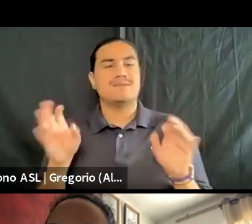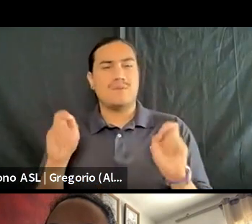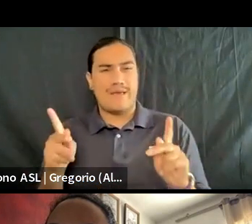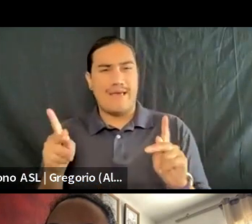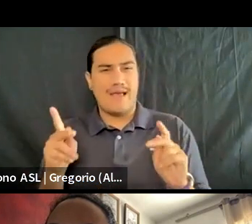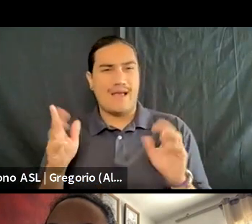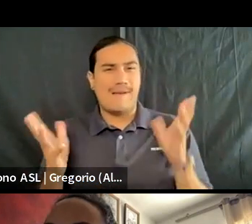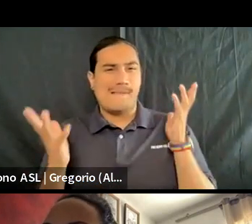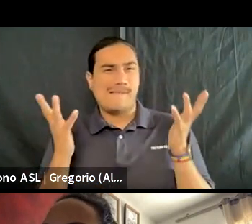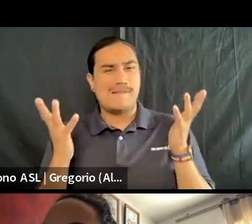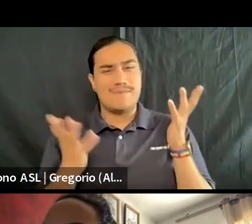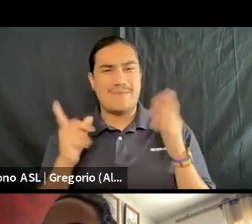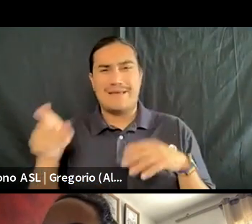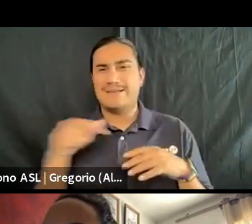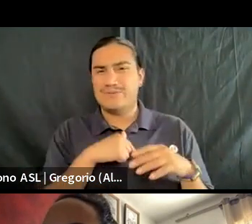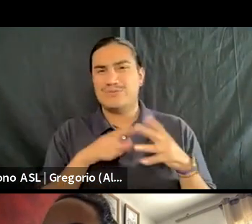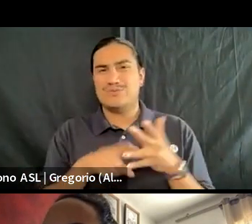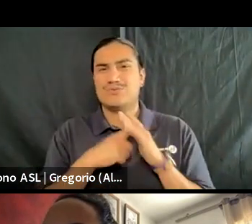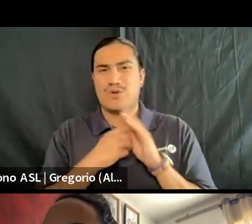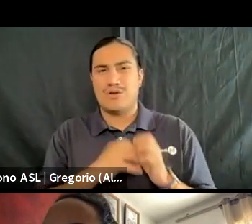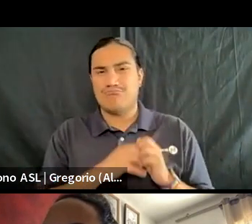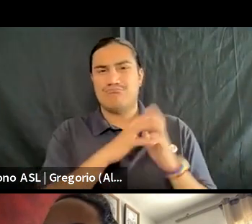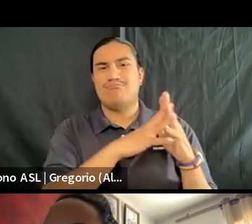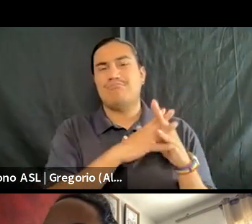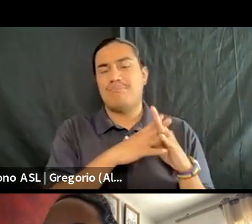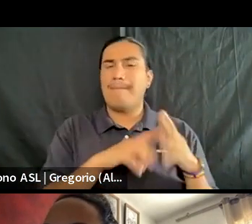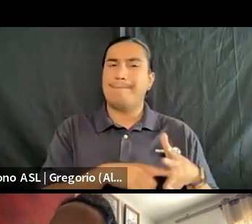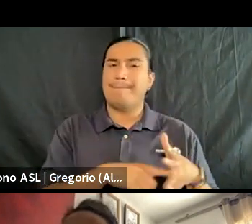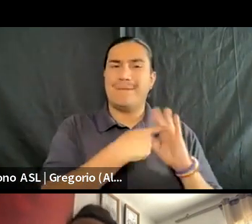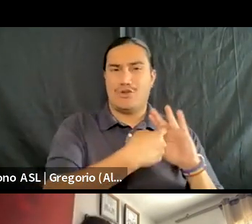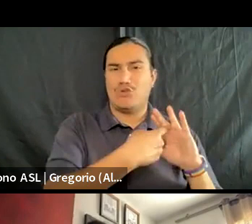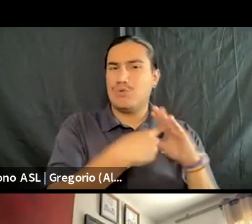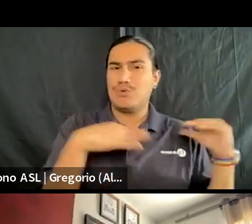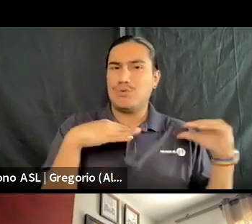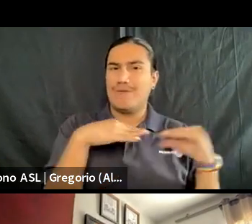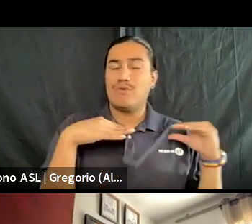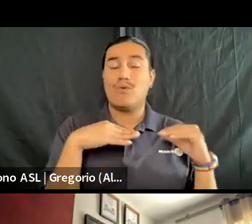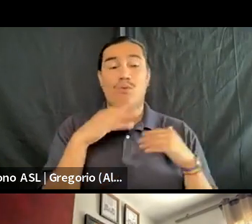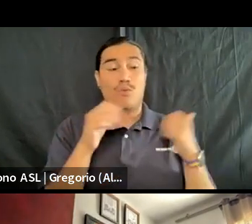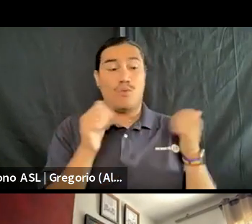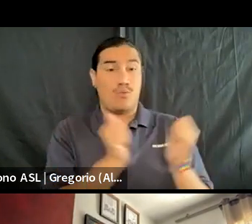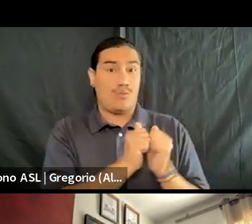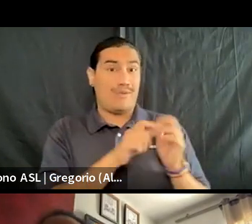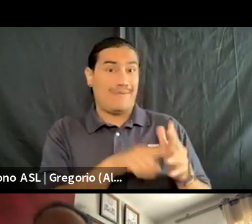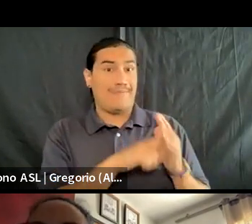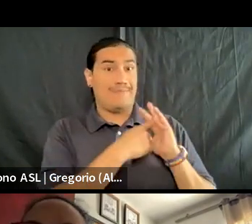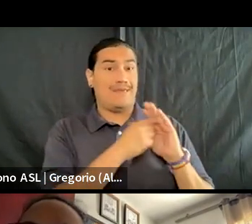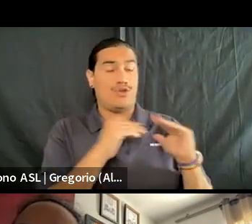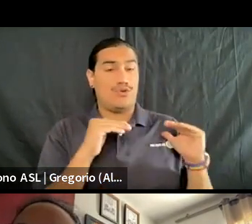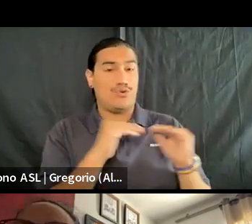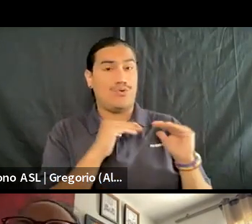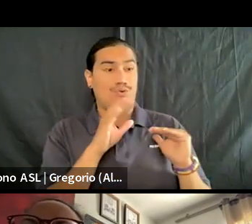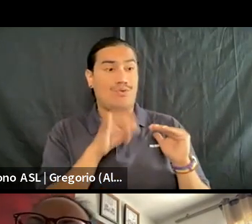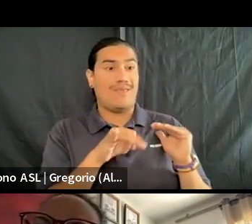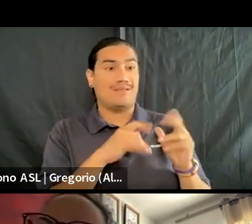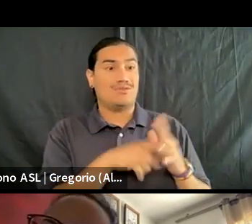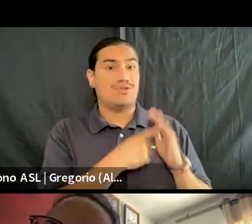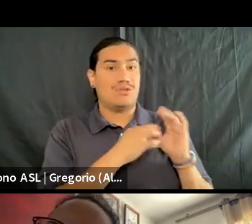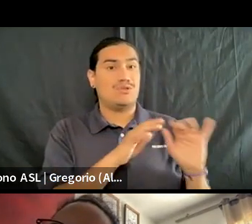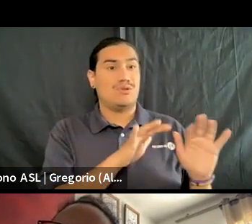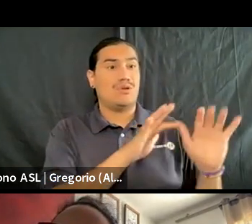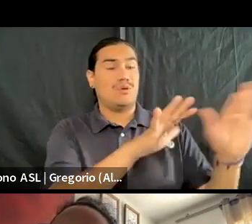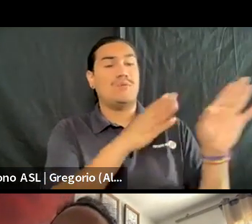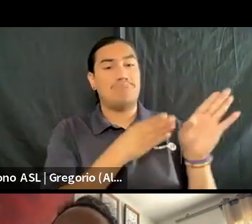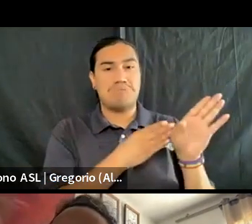beginners. So I was one of the person who started the beginners. After a while, the beginners unit began to outshine the professional